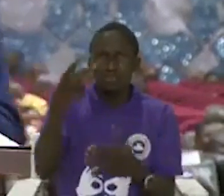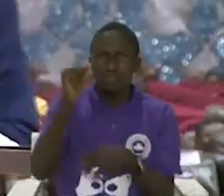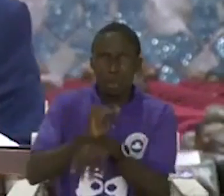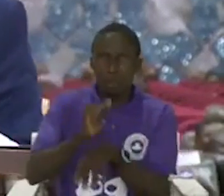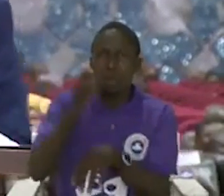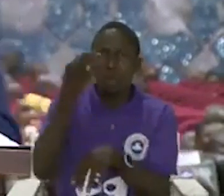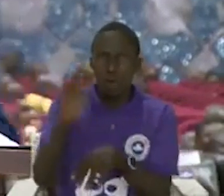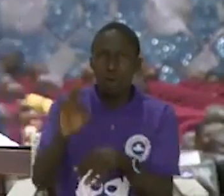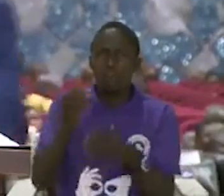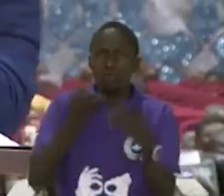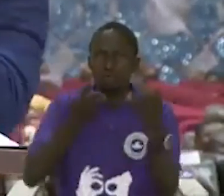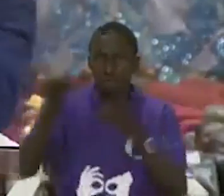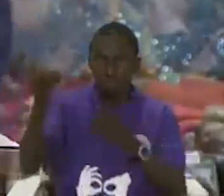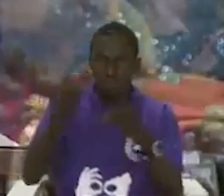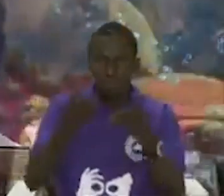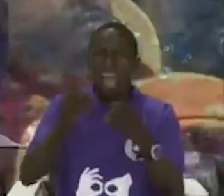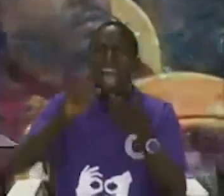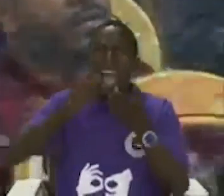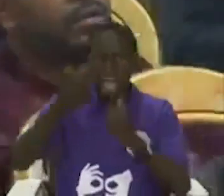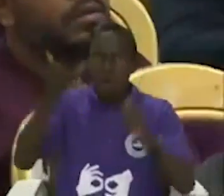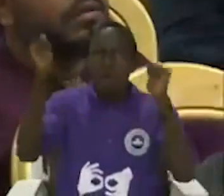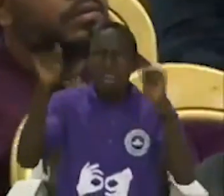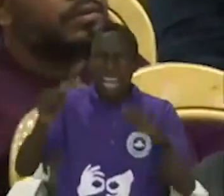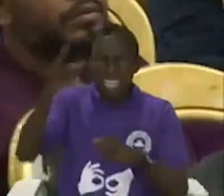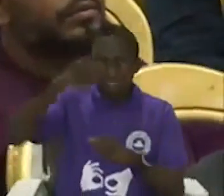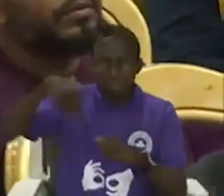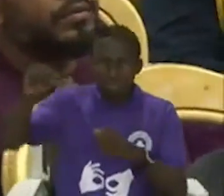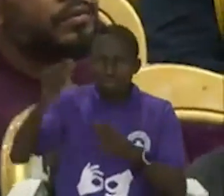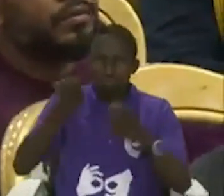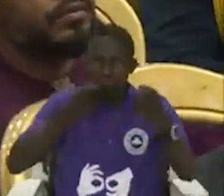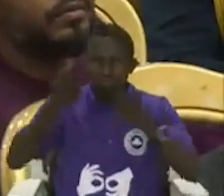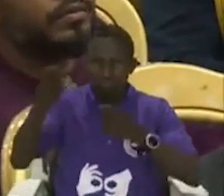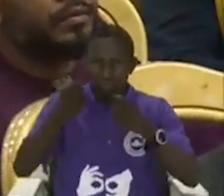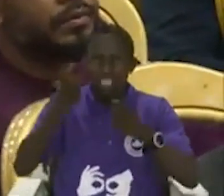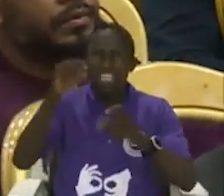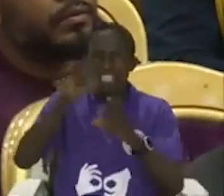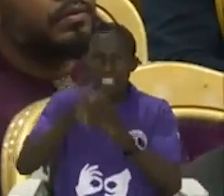of dominion. How can you operate effectively in dominion?